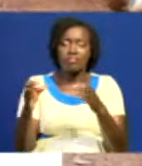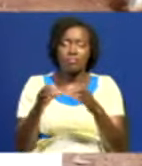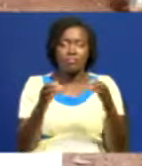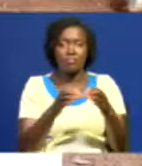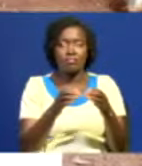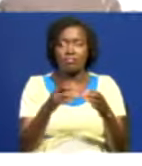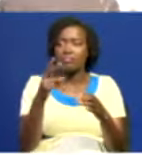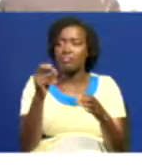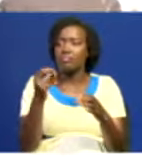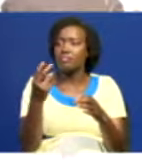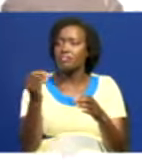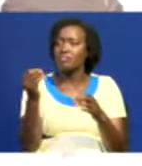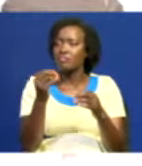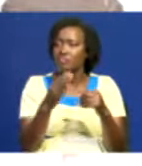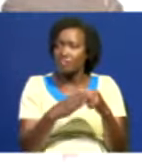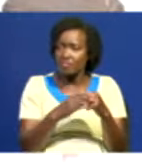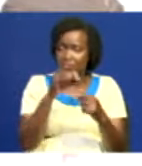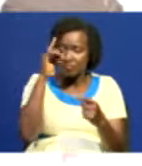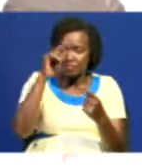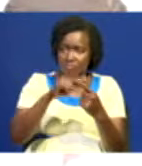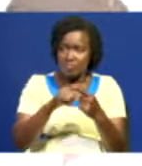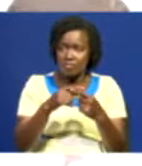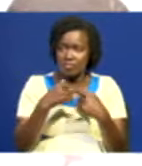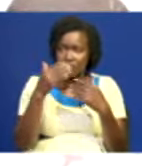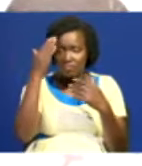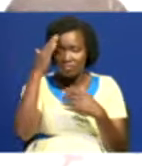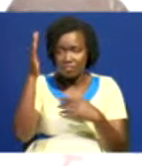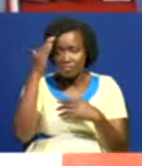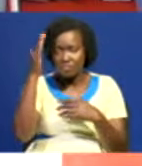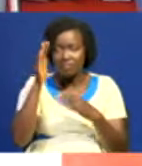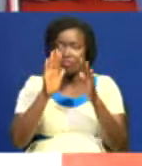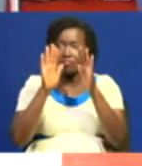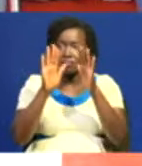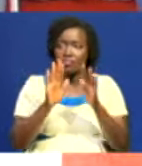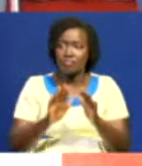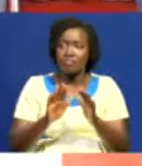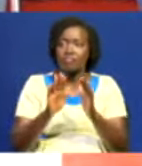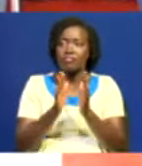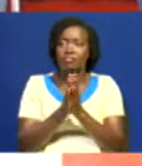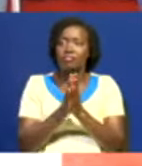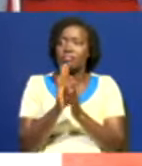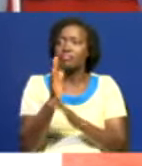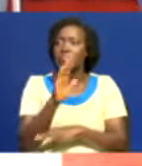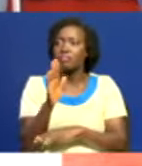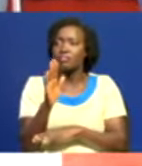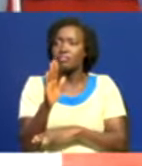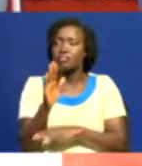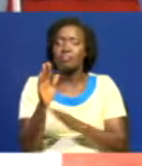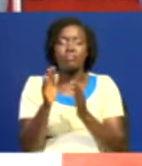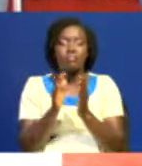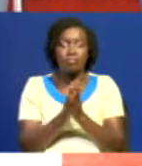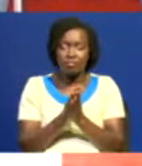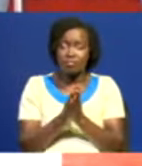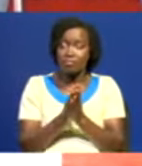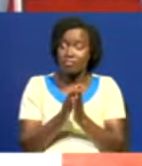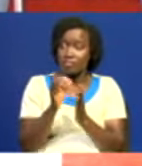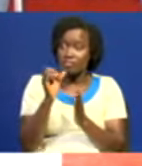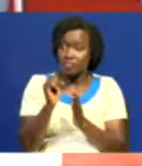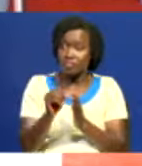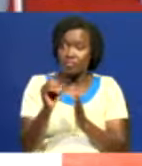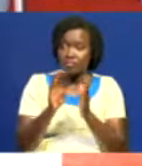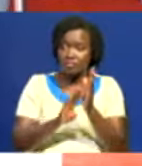in 2009, aims to raise awareness on the importance of bamboo in sustainable development, poverty